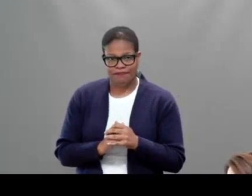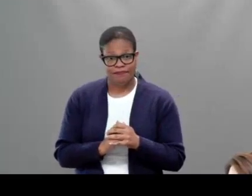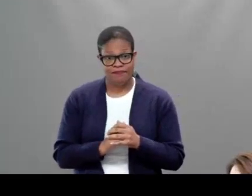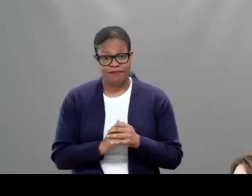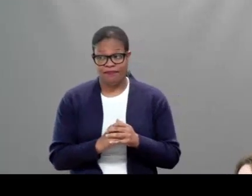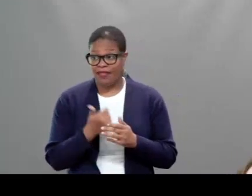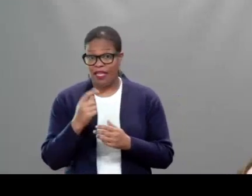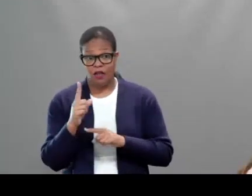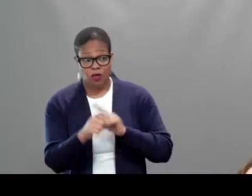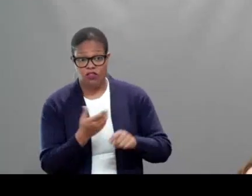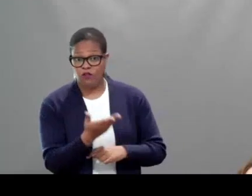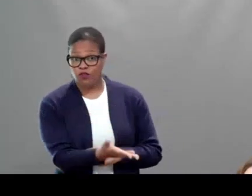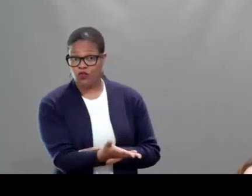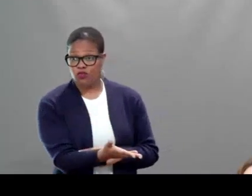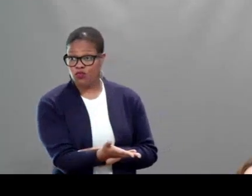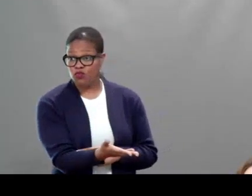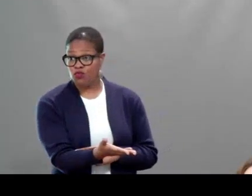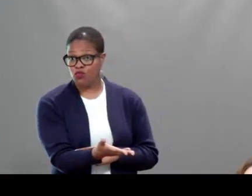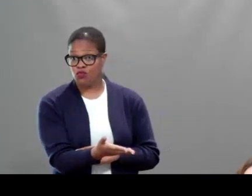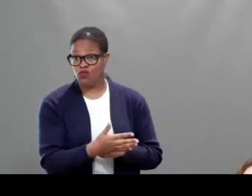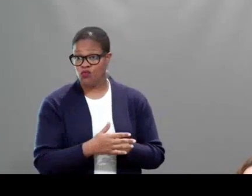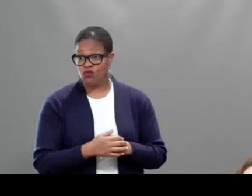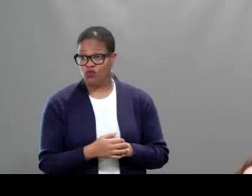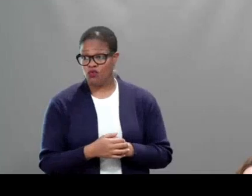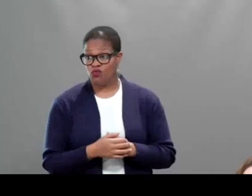It's good. Any questions for Susan?